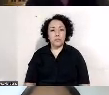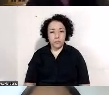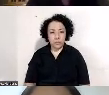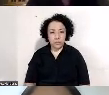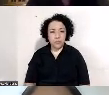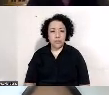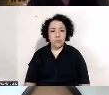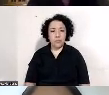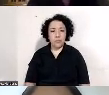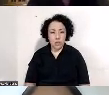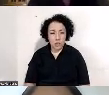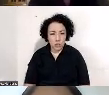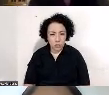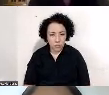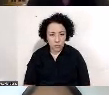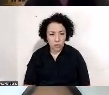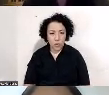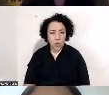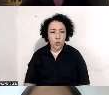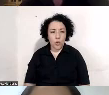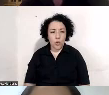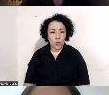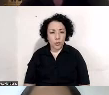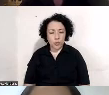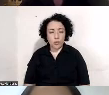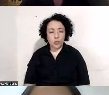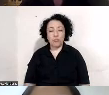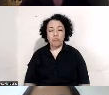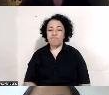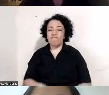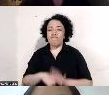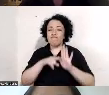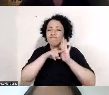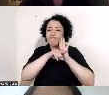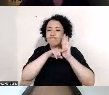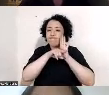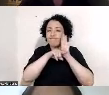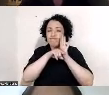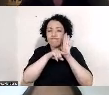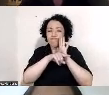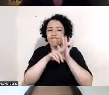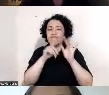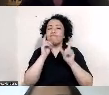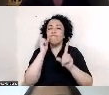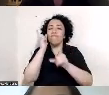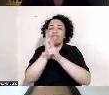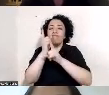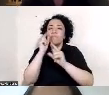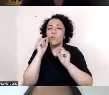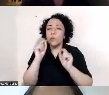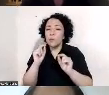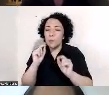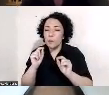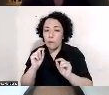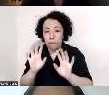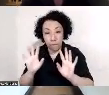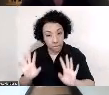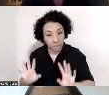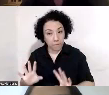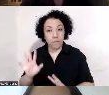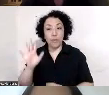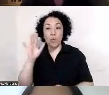an enormous difference for students. E nessa pesquisa nós também mostramos a importância de ter pelo menos